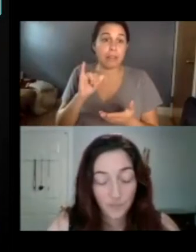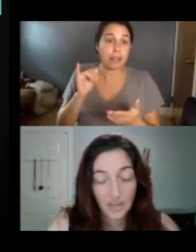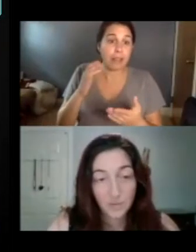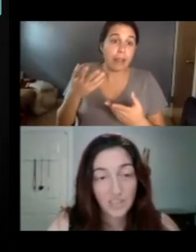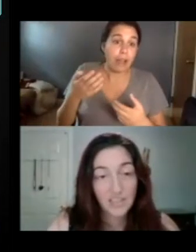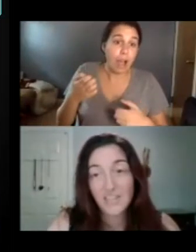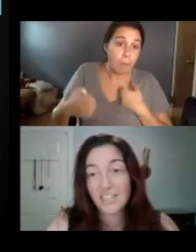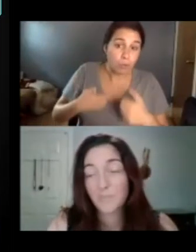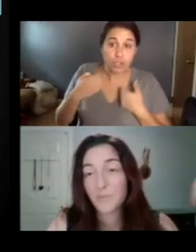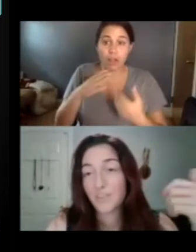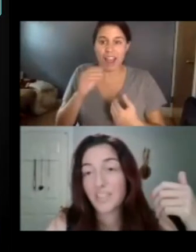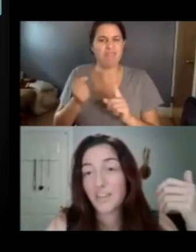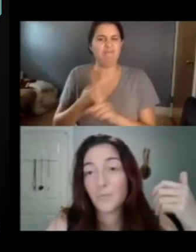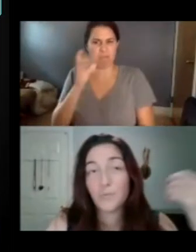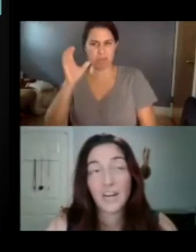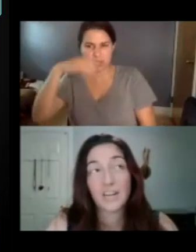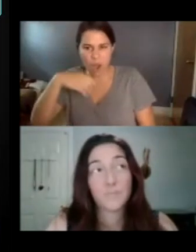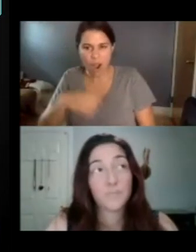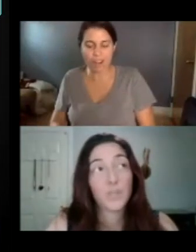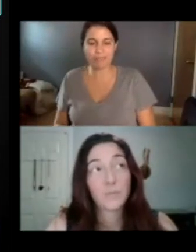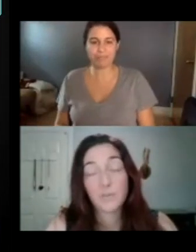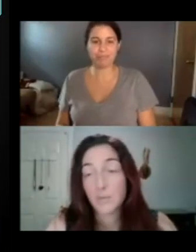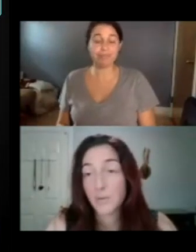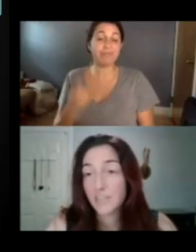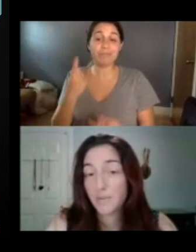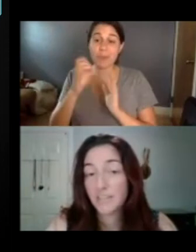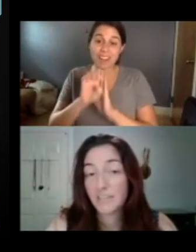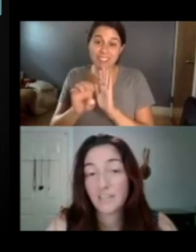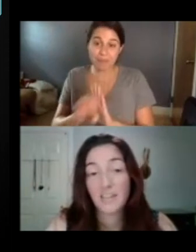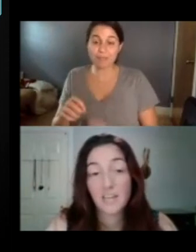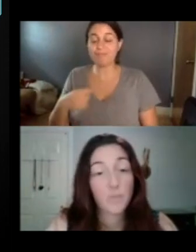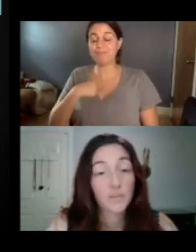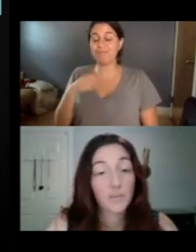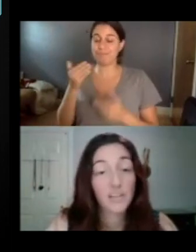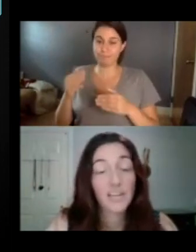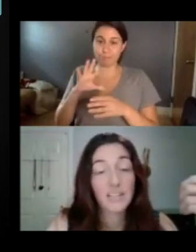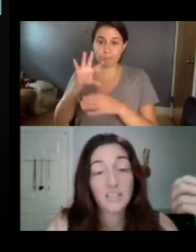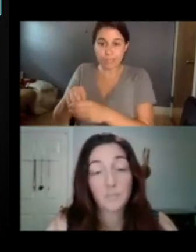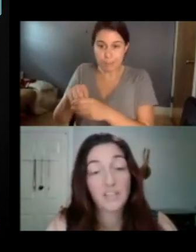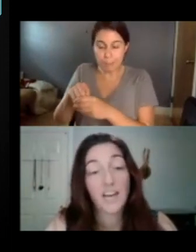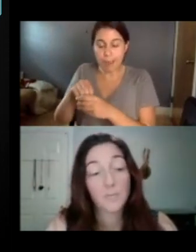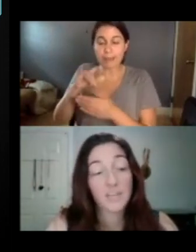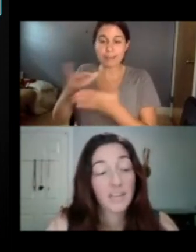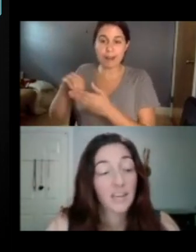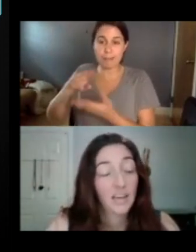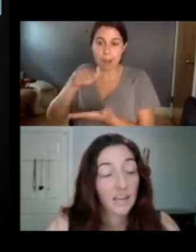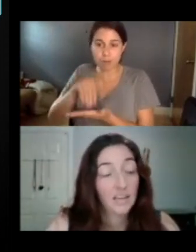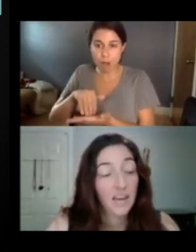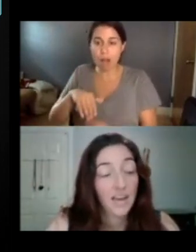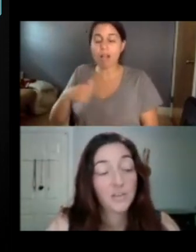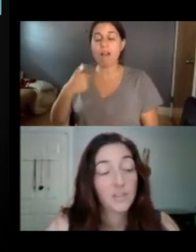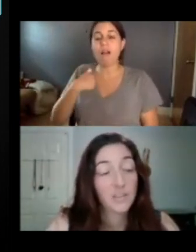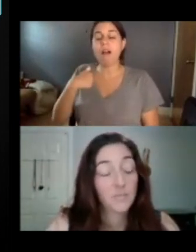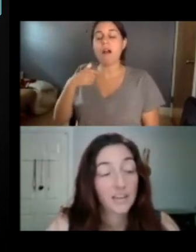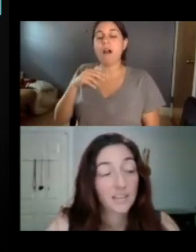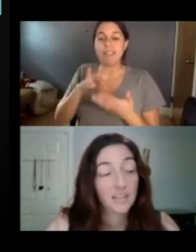And just to give an example, so once when I was a participant in a study in Montreal, I slept in the lab and